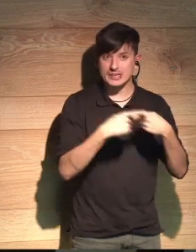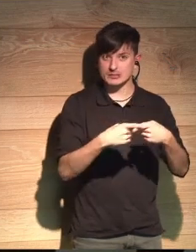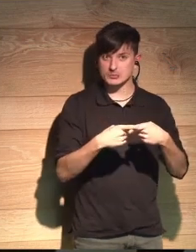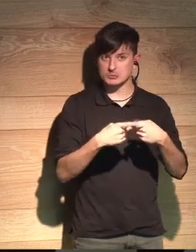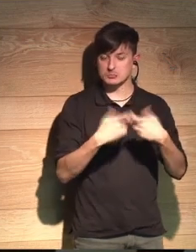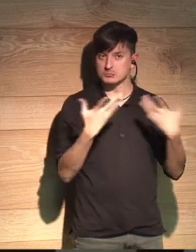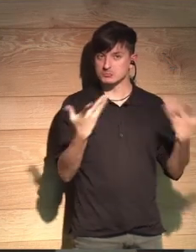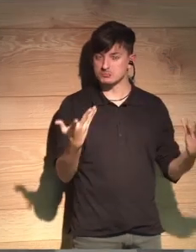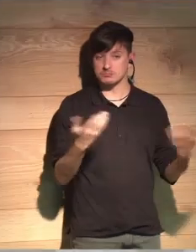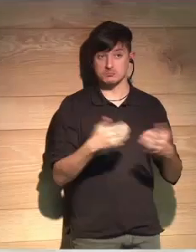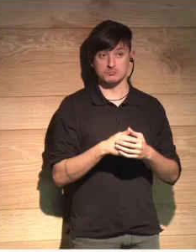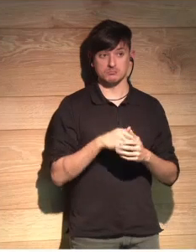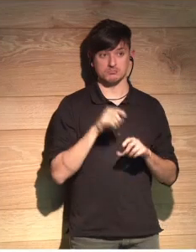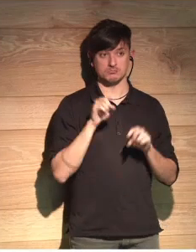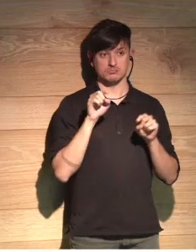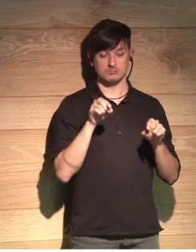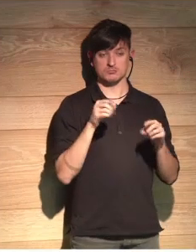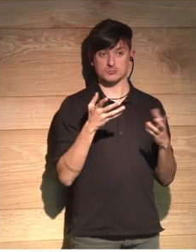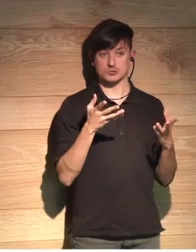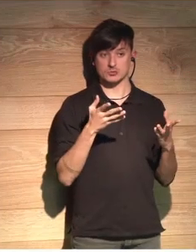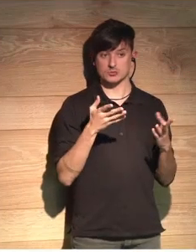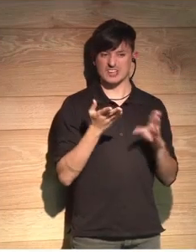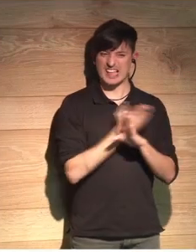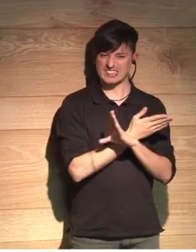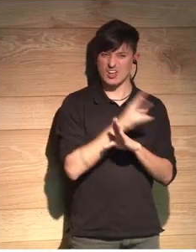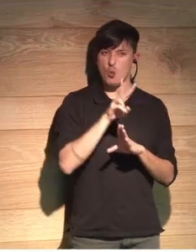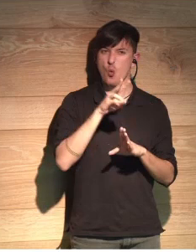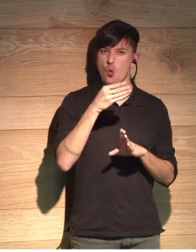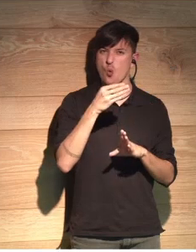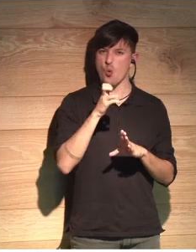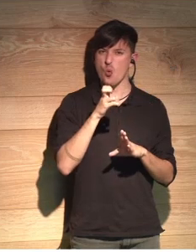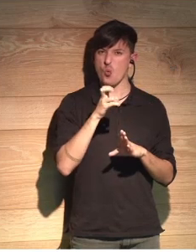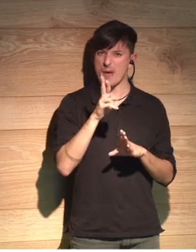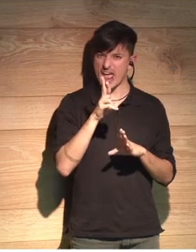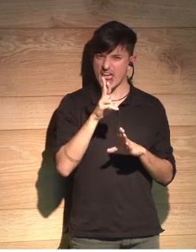Pool. There was a nice debate on the New York Times and